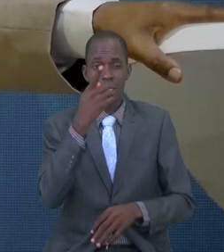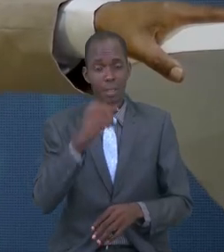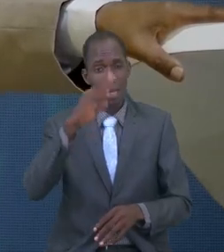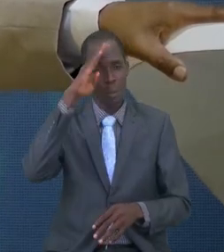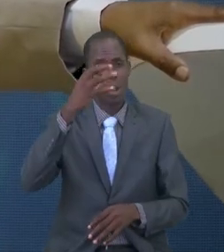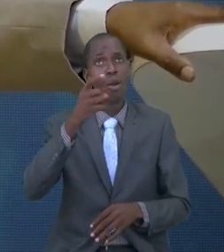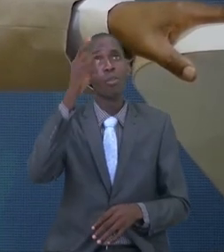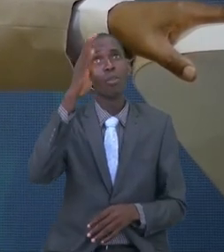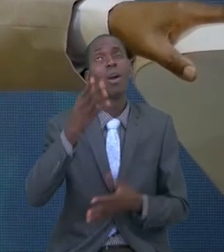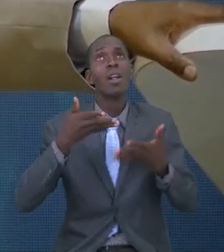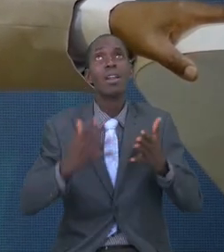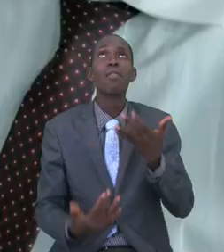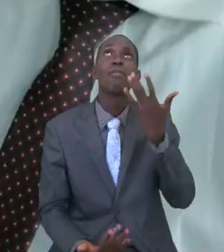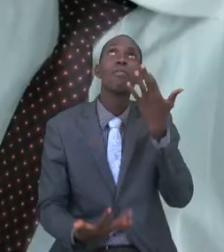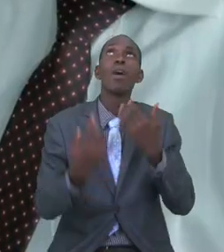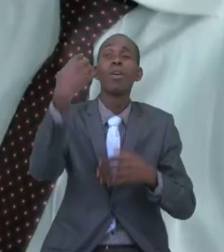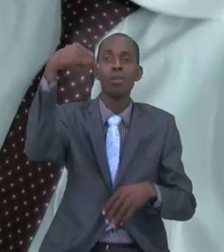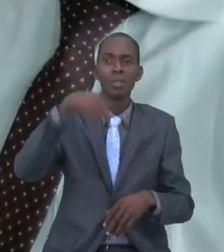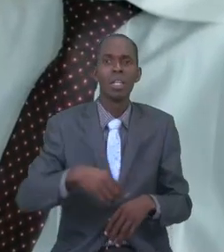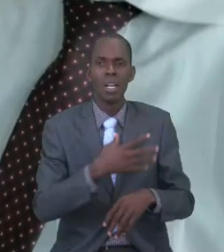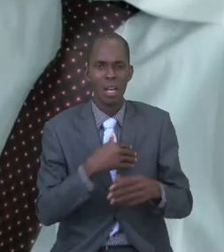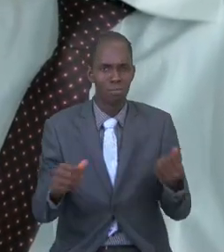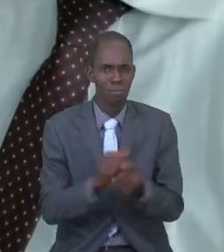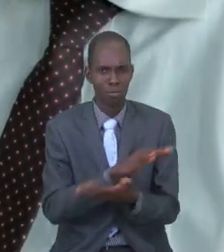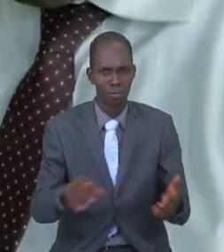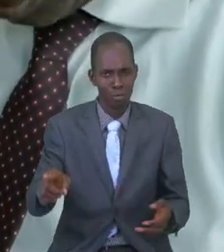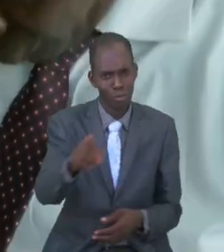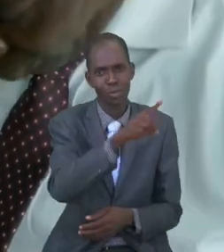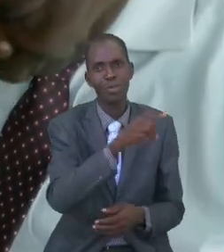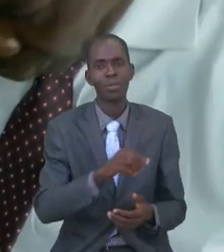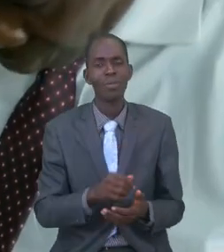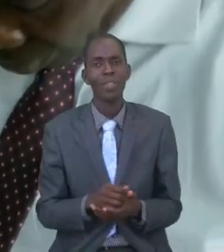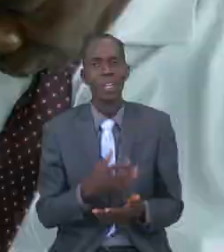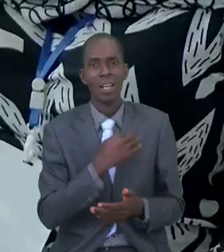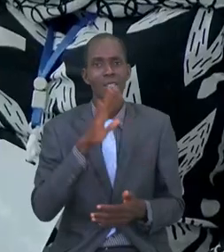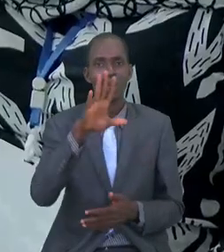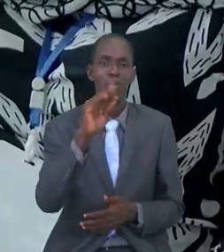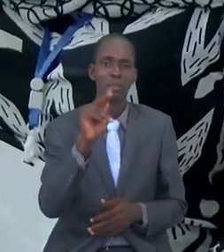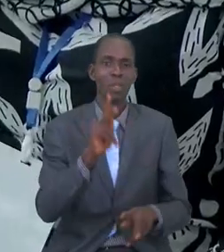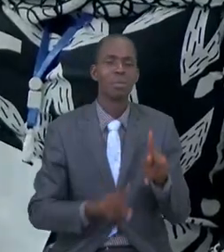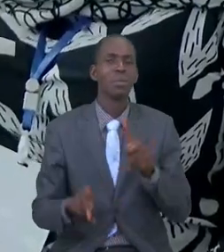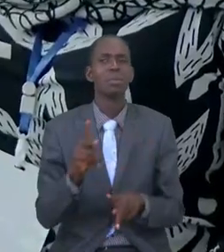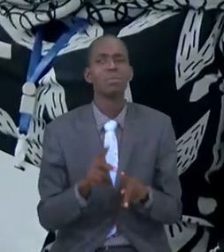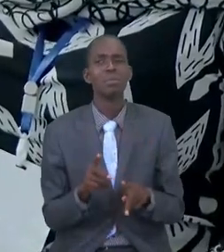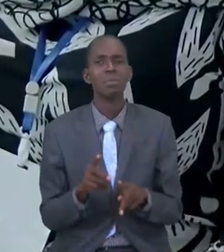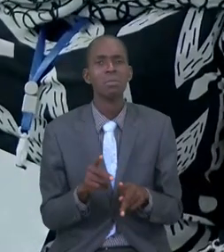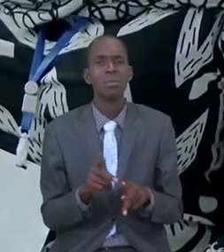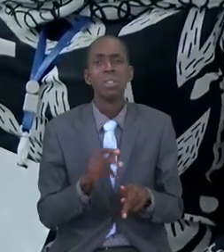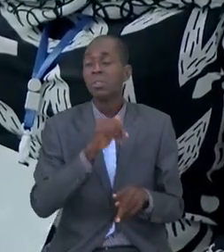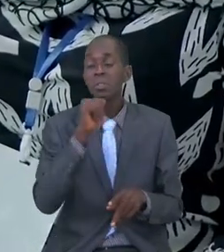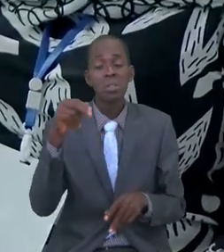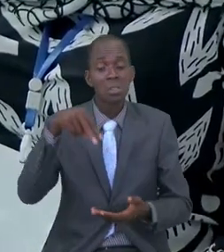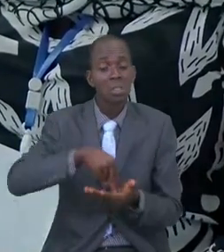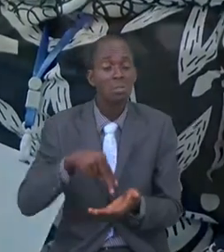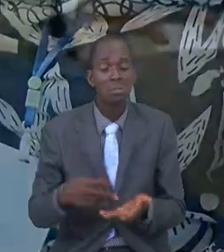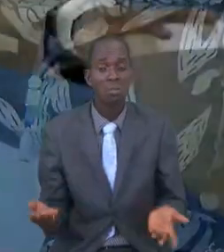let fire come down and consume you at your 50. You didn't even have to stand up.